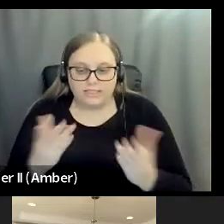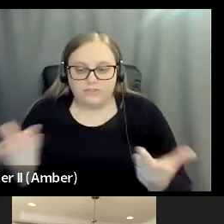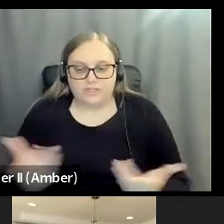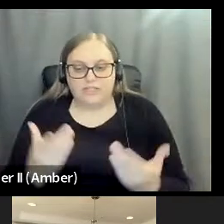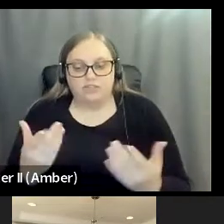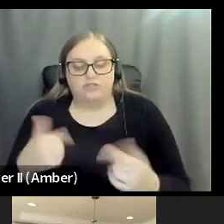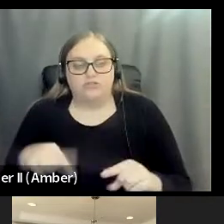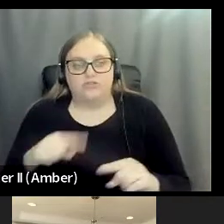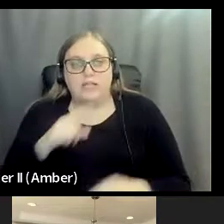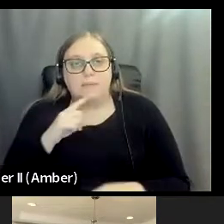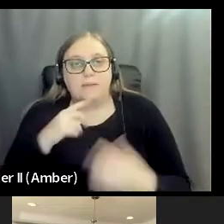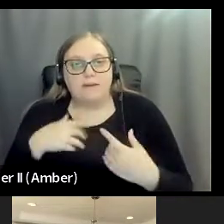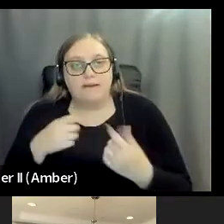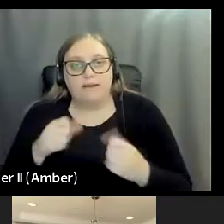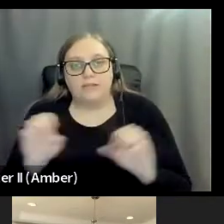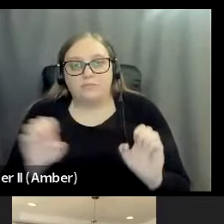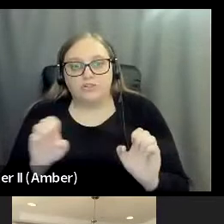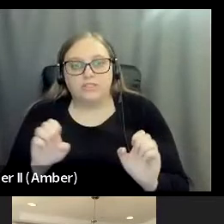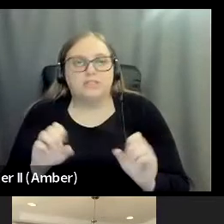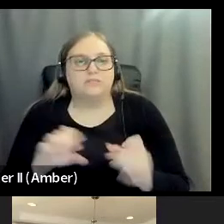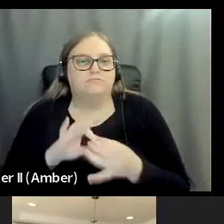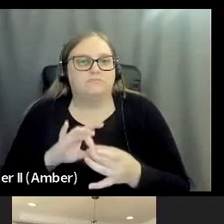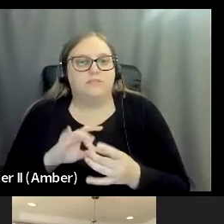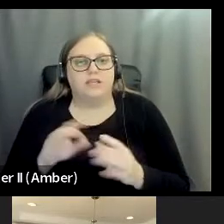public health emergency in terms of the broad